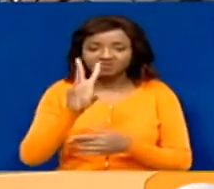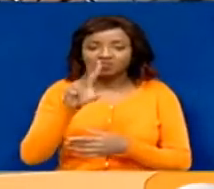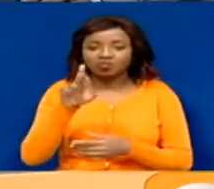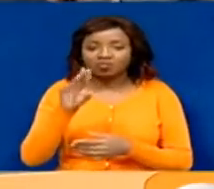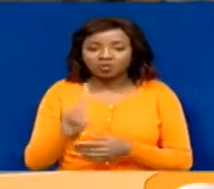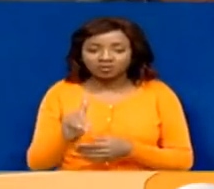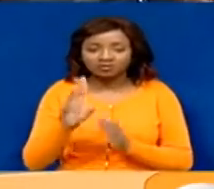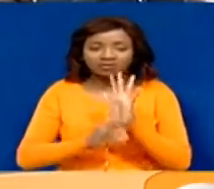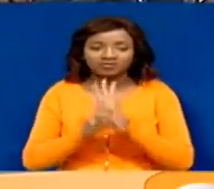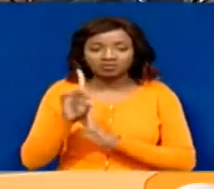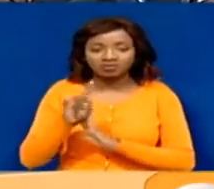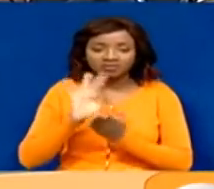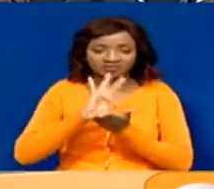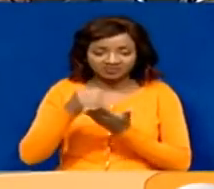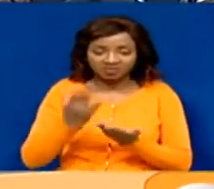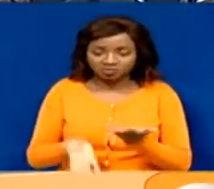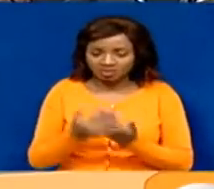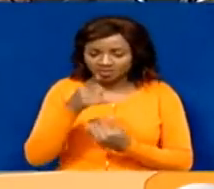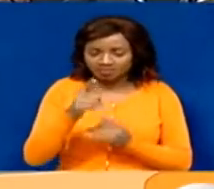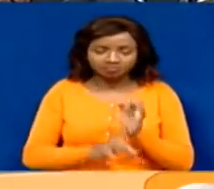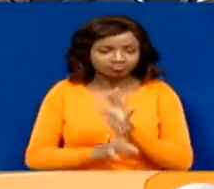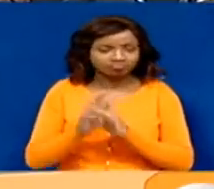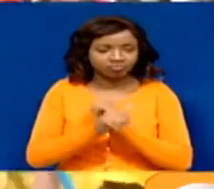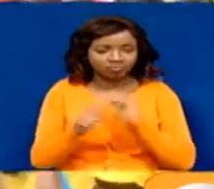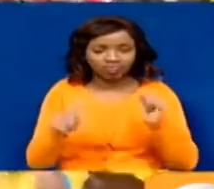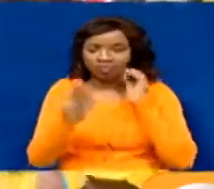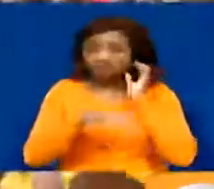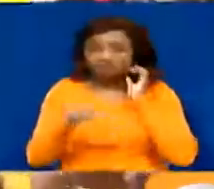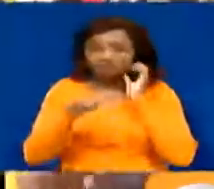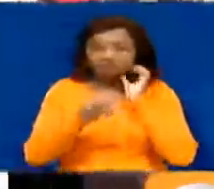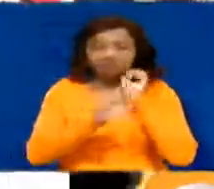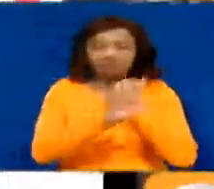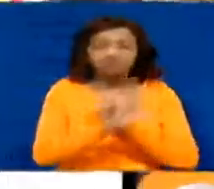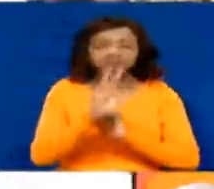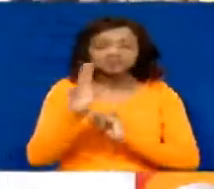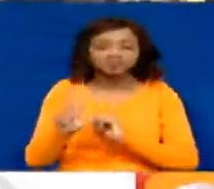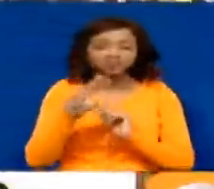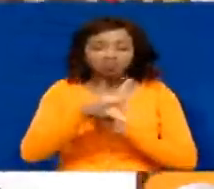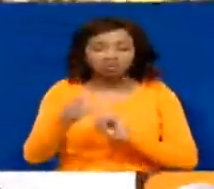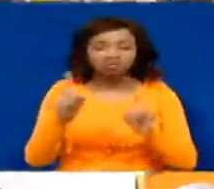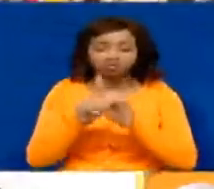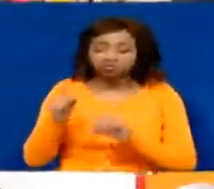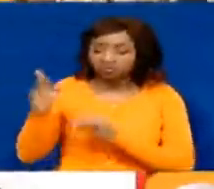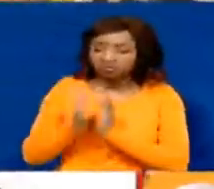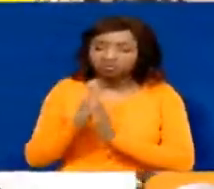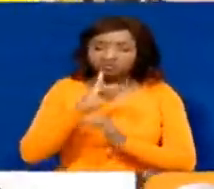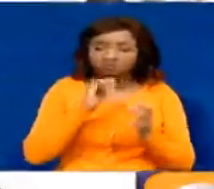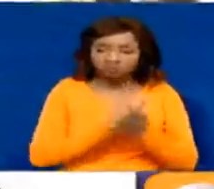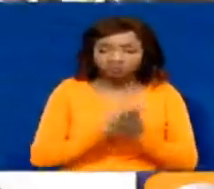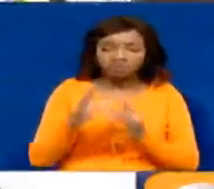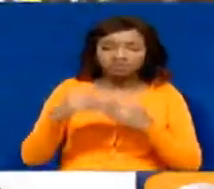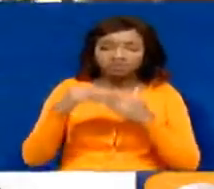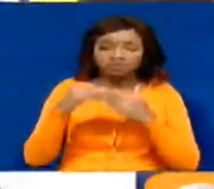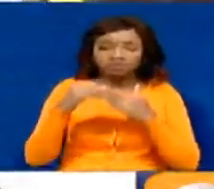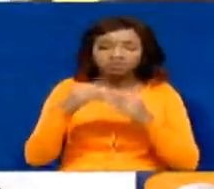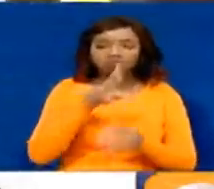boost development in the 35 wards in the county. The senator was joined by UDA-affiliated leaders from across the country at the